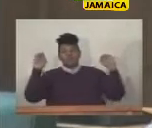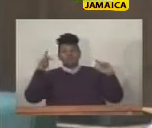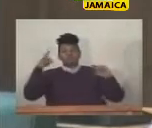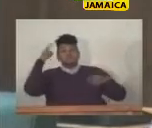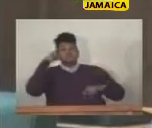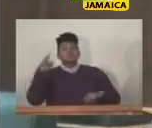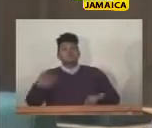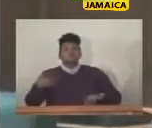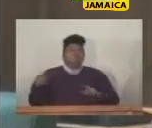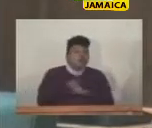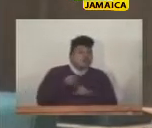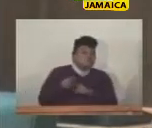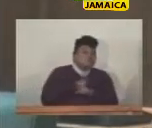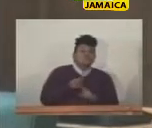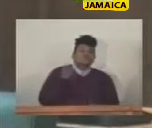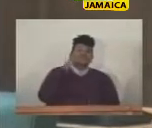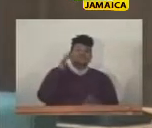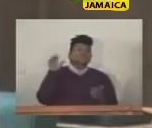abuse,